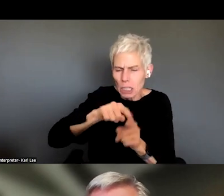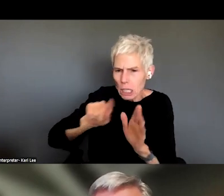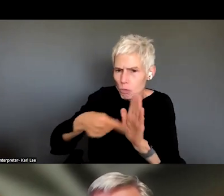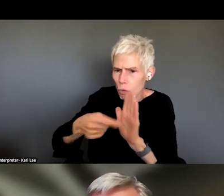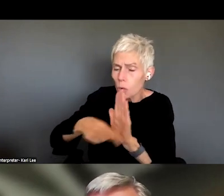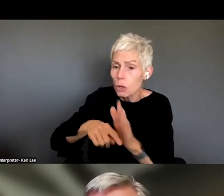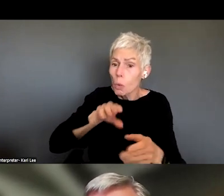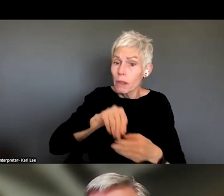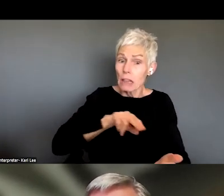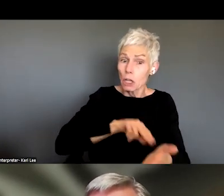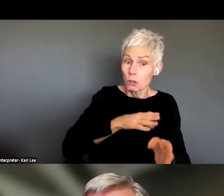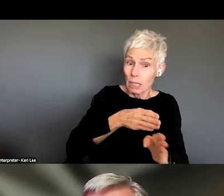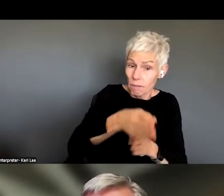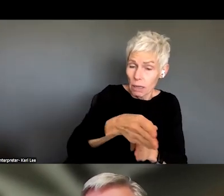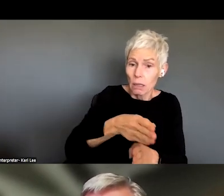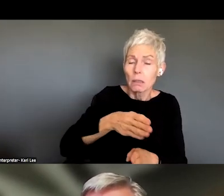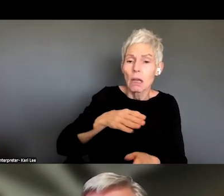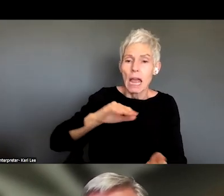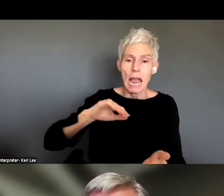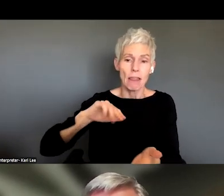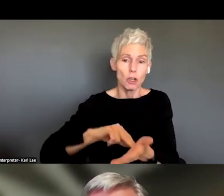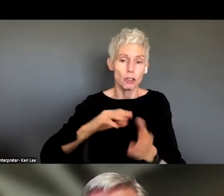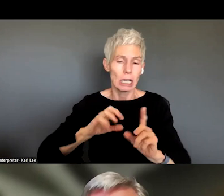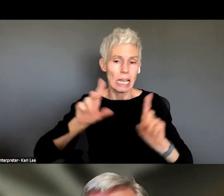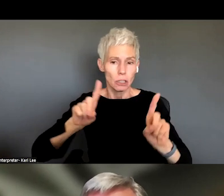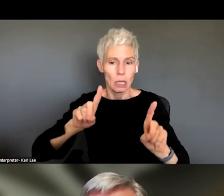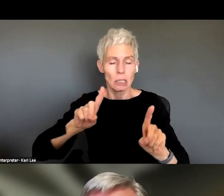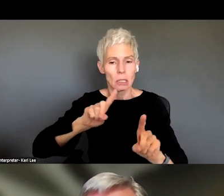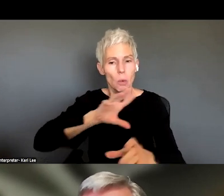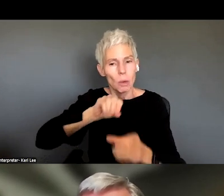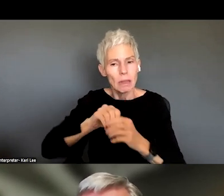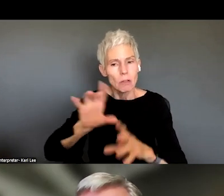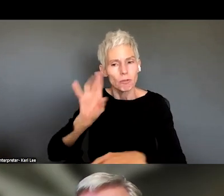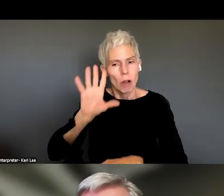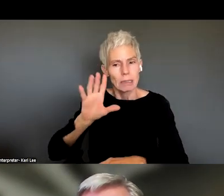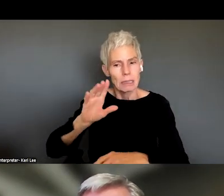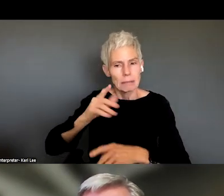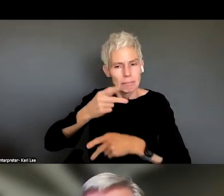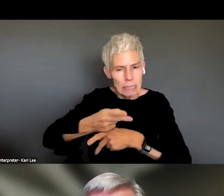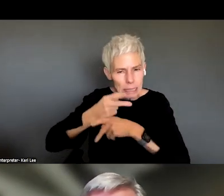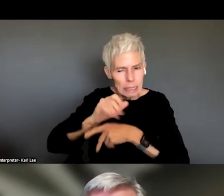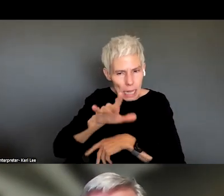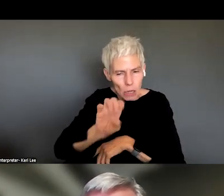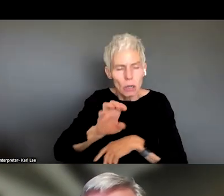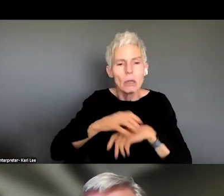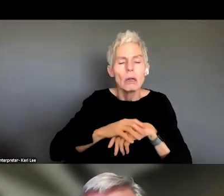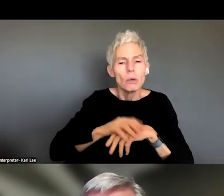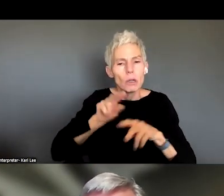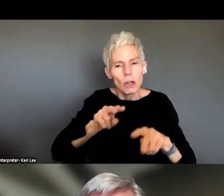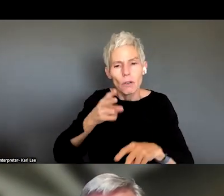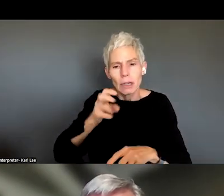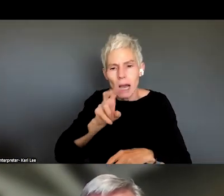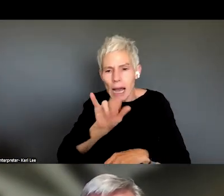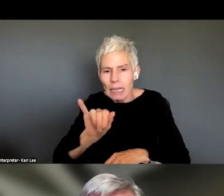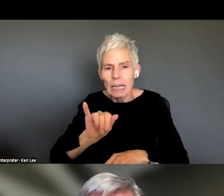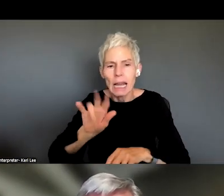nursing and nursing education on crisis care, because there are some unique things to it. So really looking forward to Heidi and talking about that, and the panelists